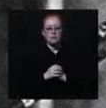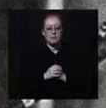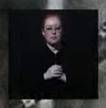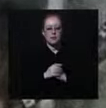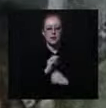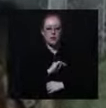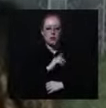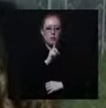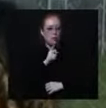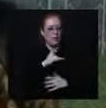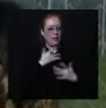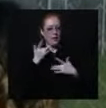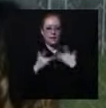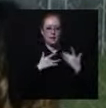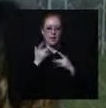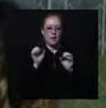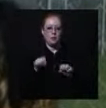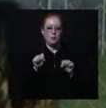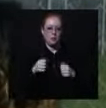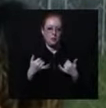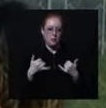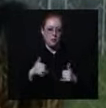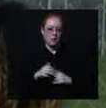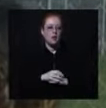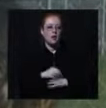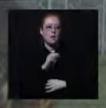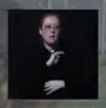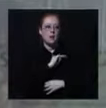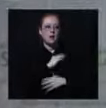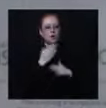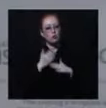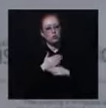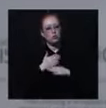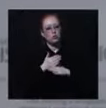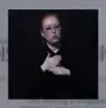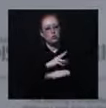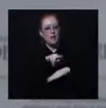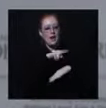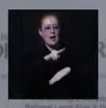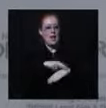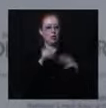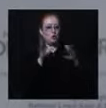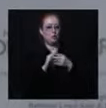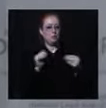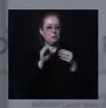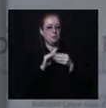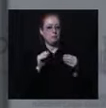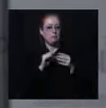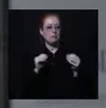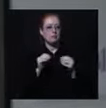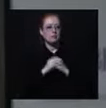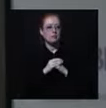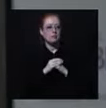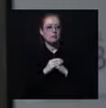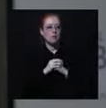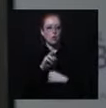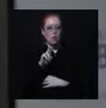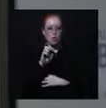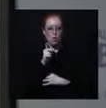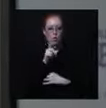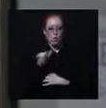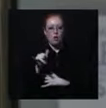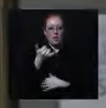he was really excited to be able to play. Matthew also got to share his story nationally. We received a call from Rocky